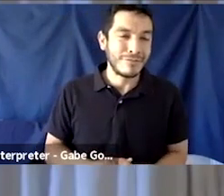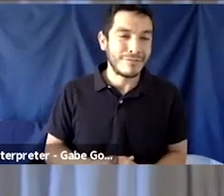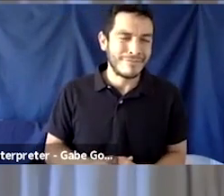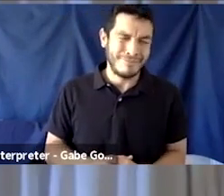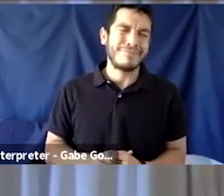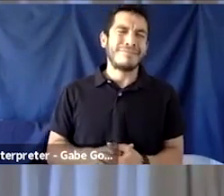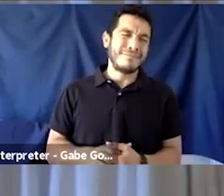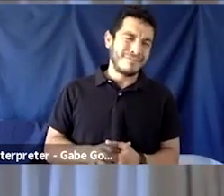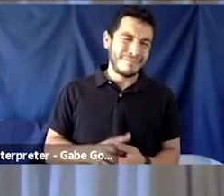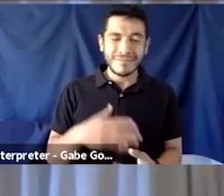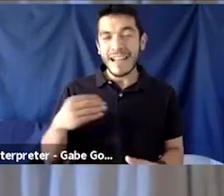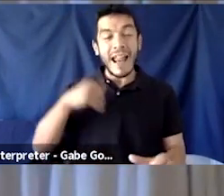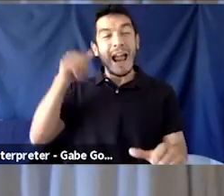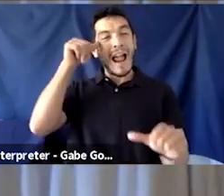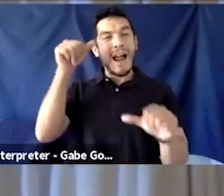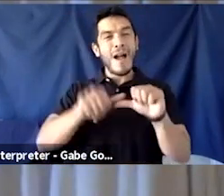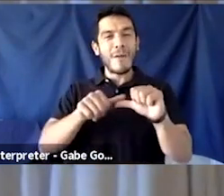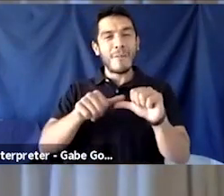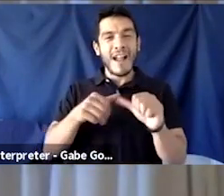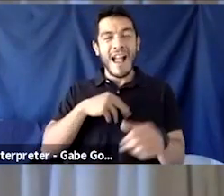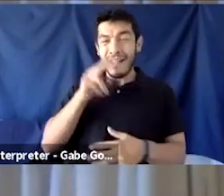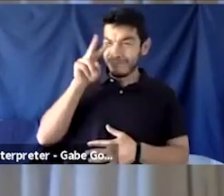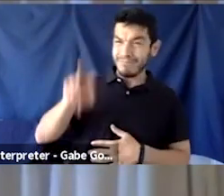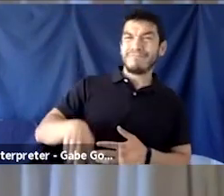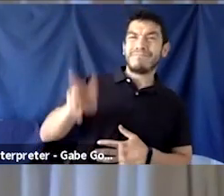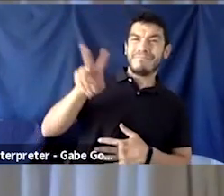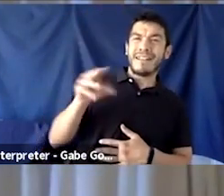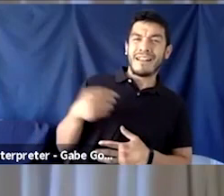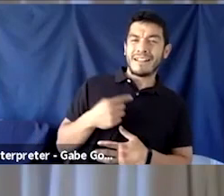And I remember looking at him and going,